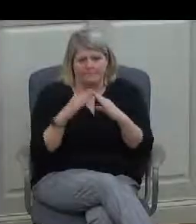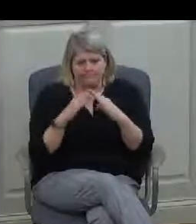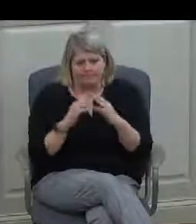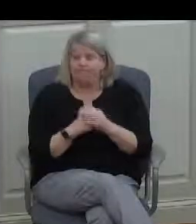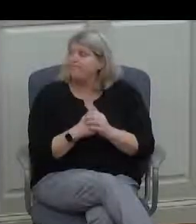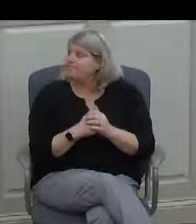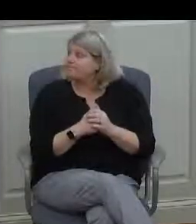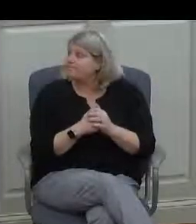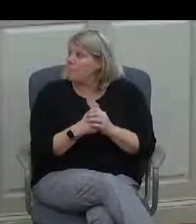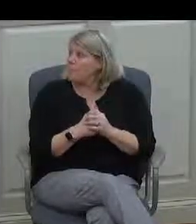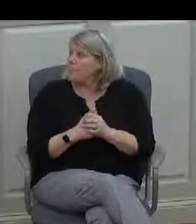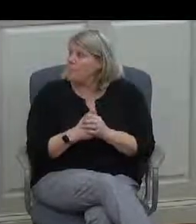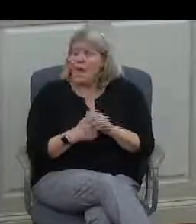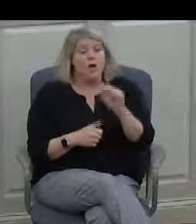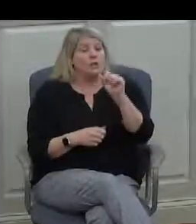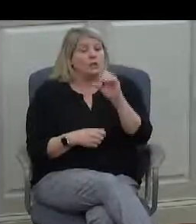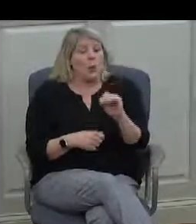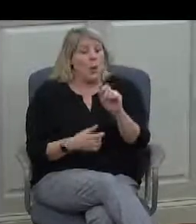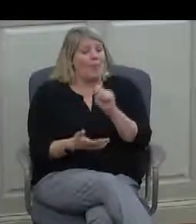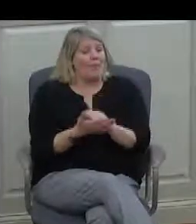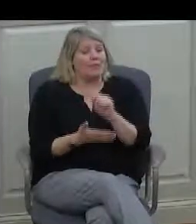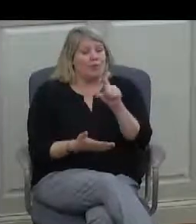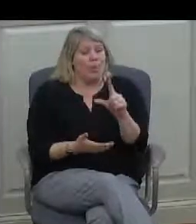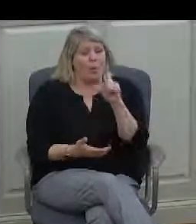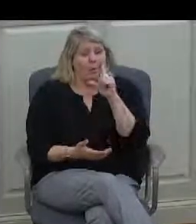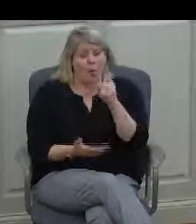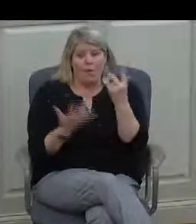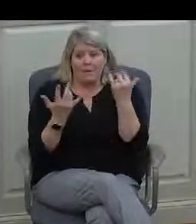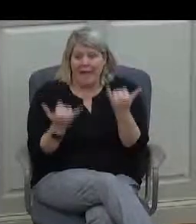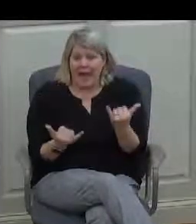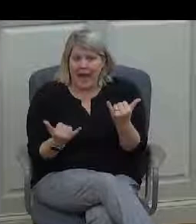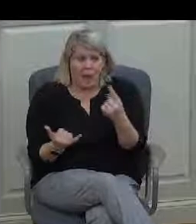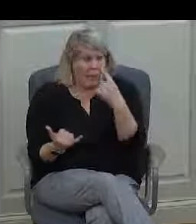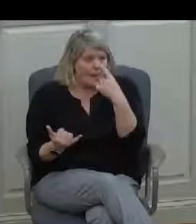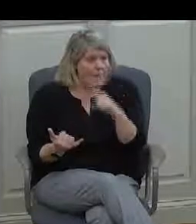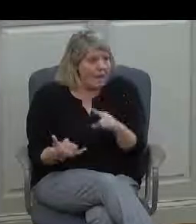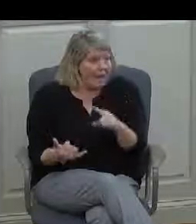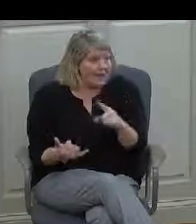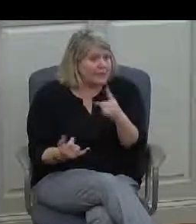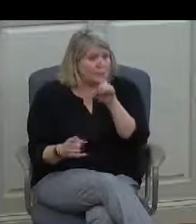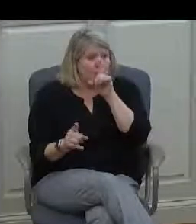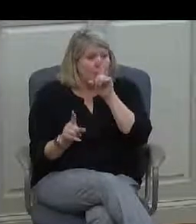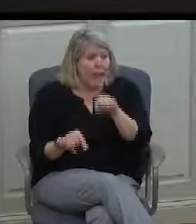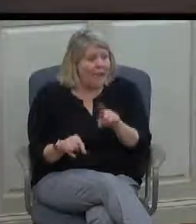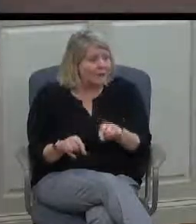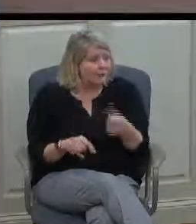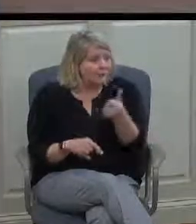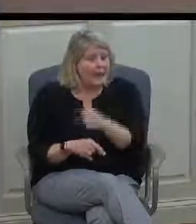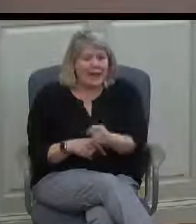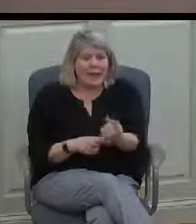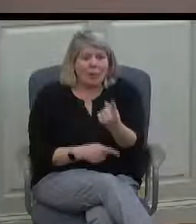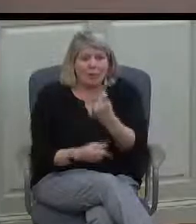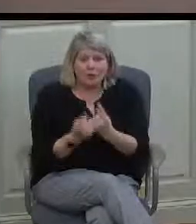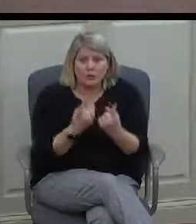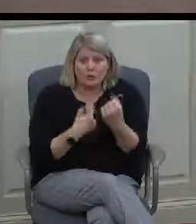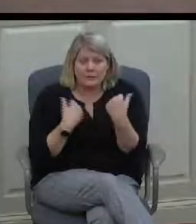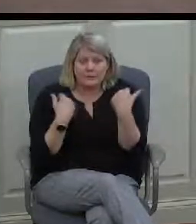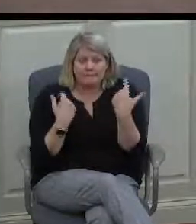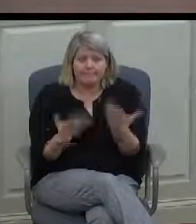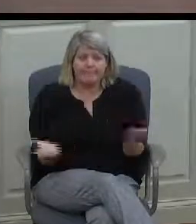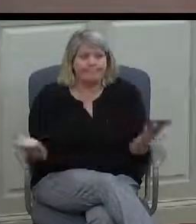So with that, that's the sort of where we are, and we're happy to answer any questions that you all may have for us.